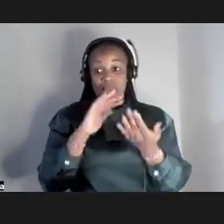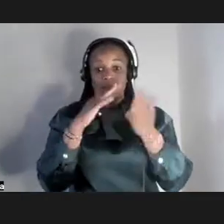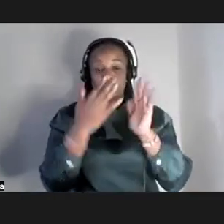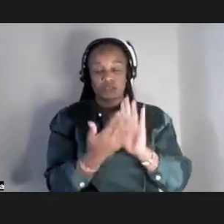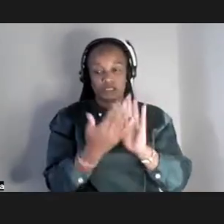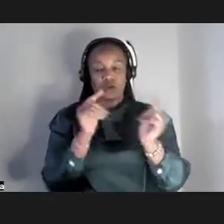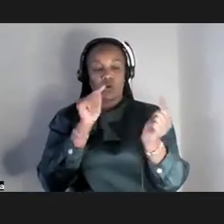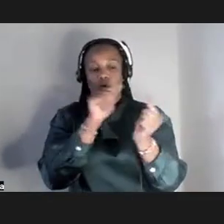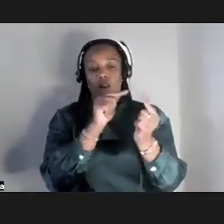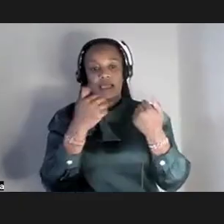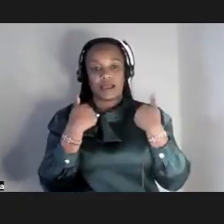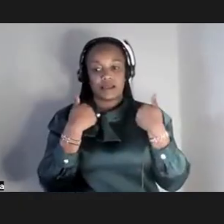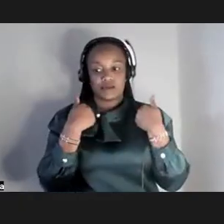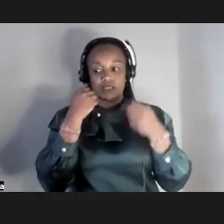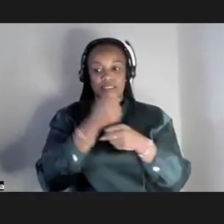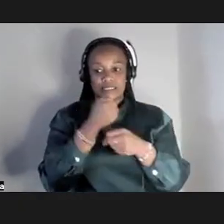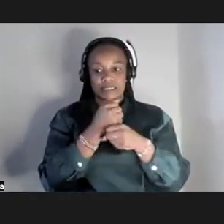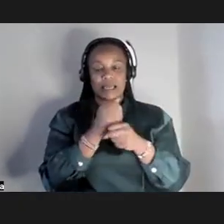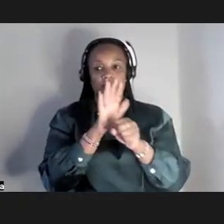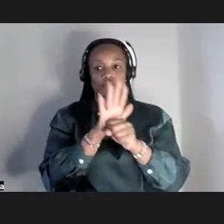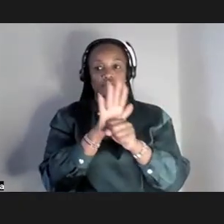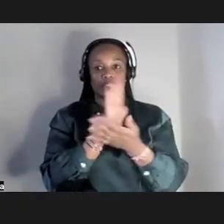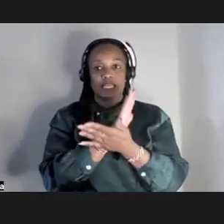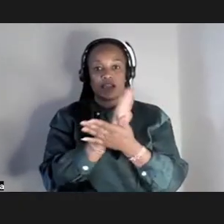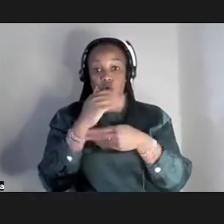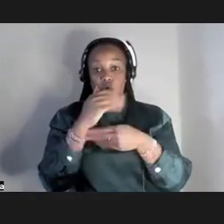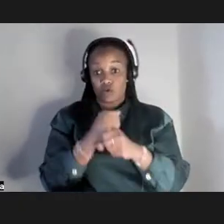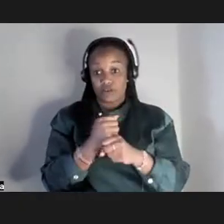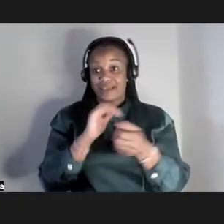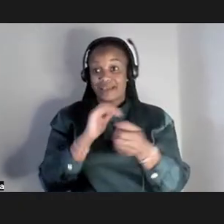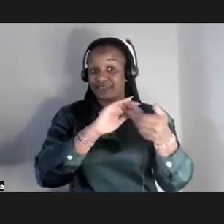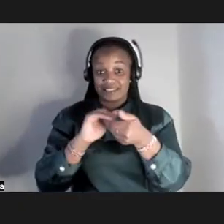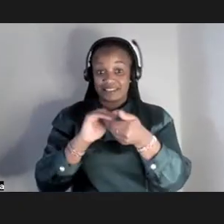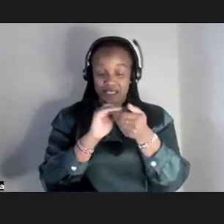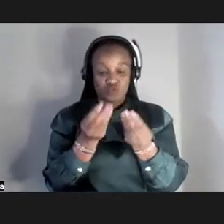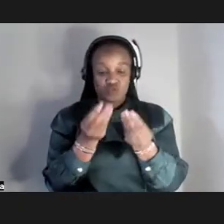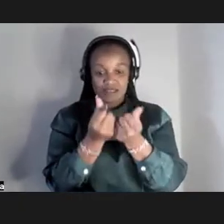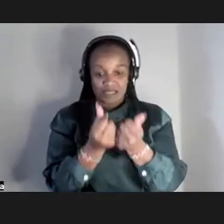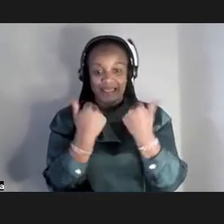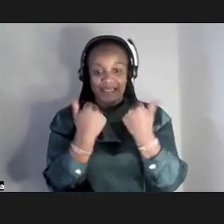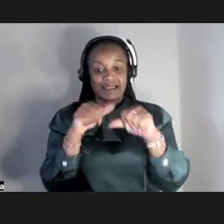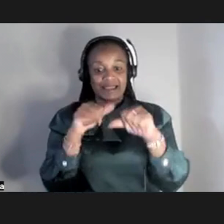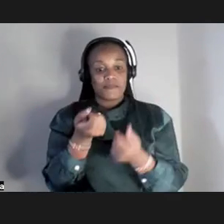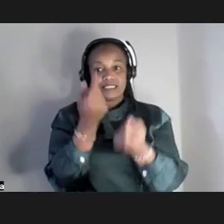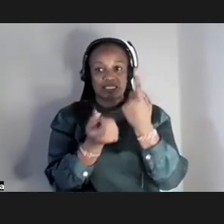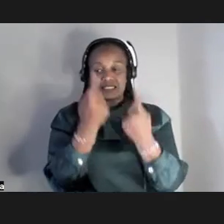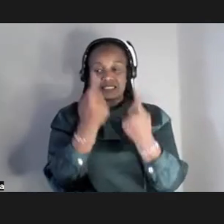intentional. We did a lot of stakeholder engagement so that we address any emerging issues. In fact,